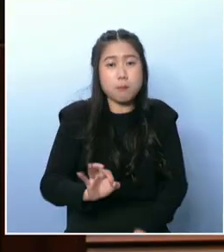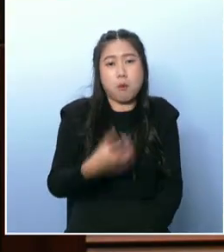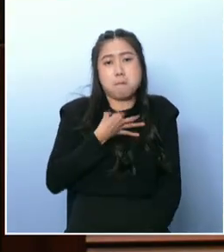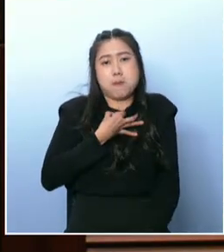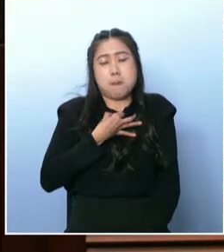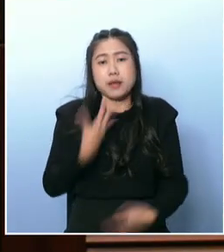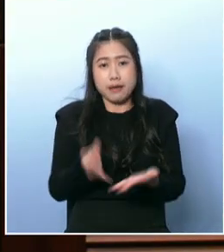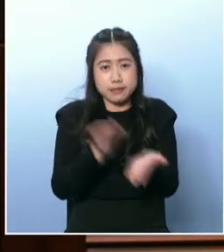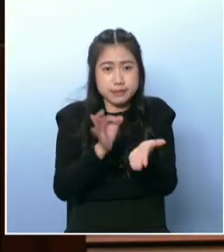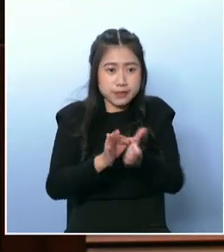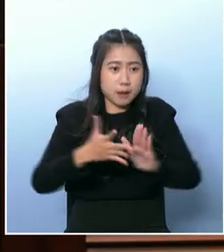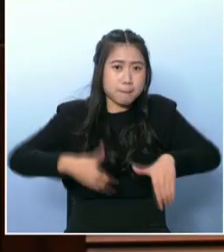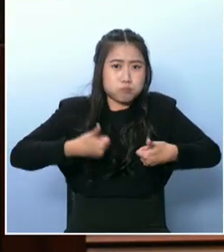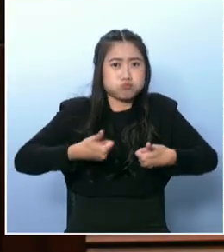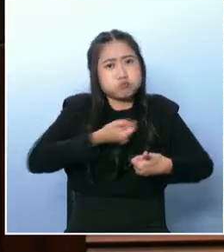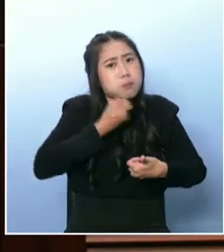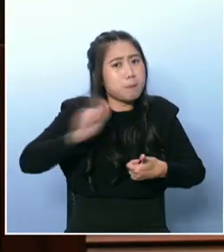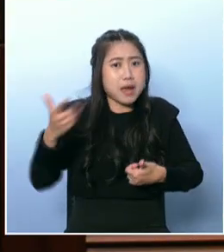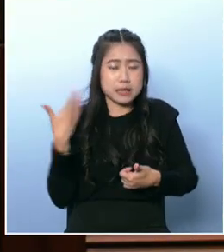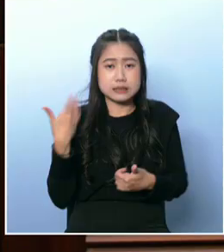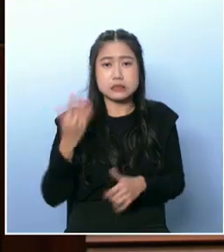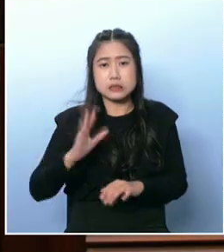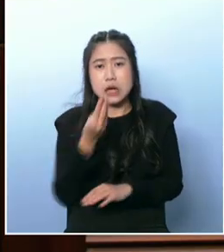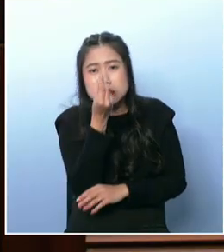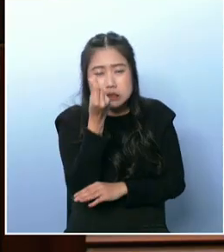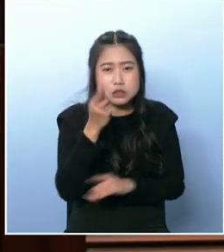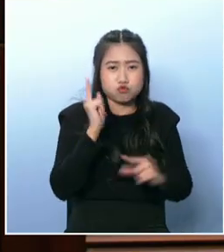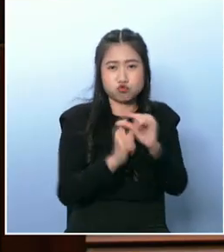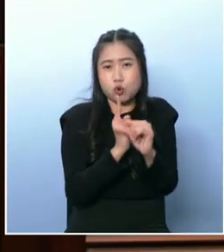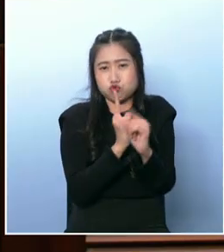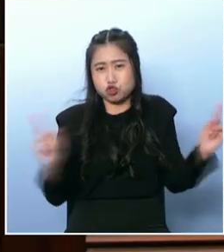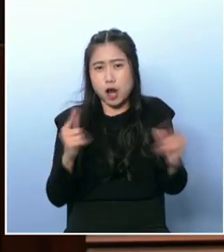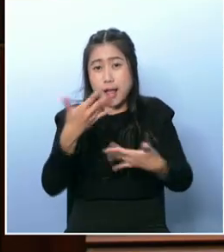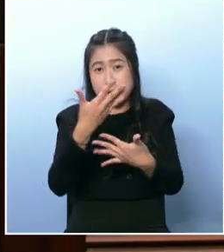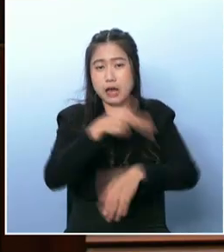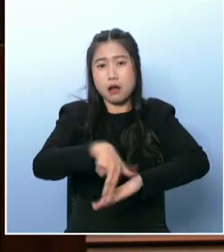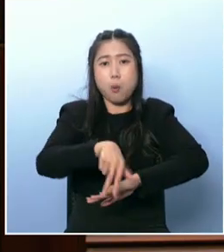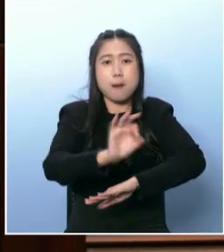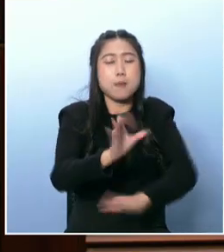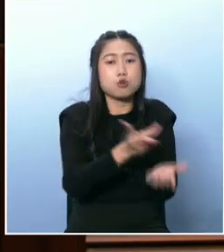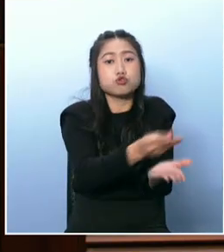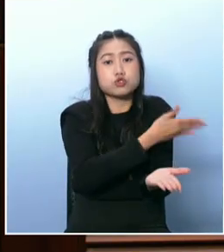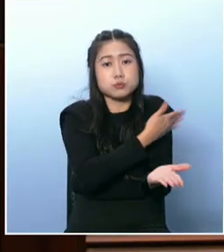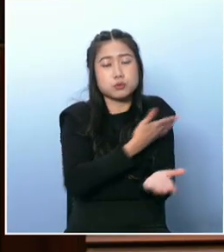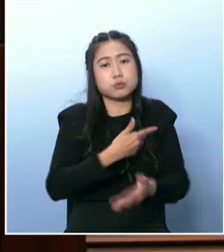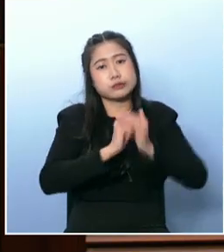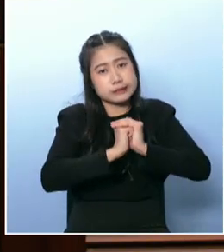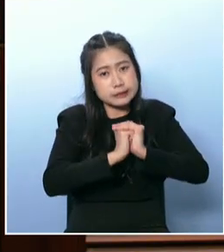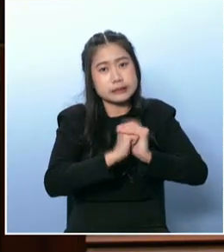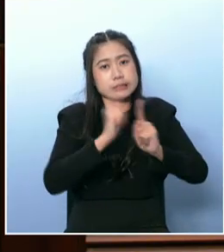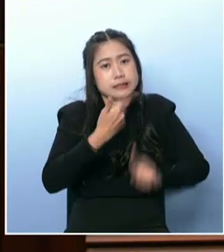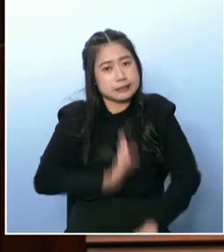financial resources and the manpower to operate the welfare facilities? I think you need to have a medium to